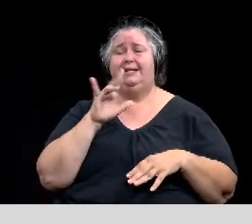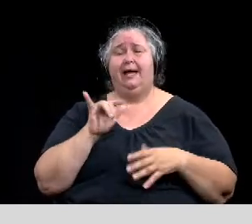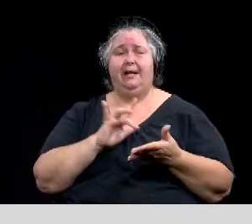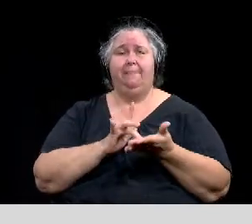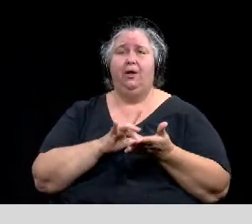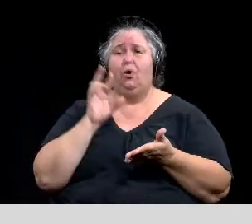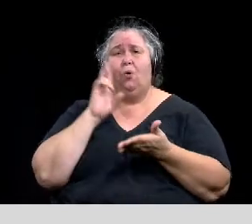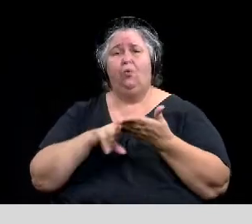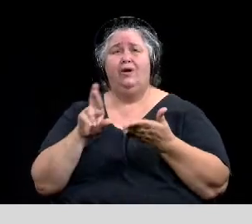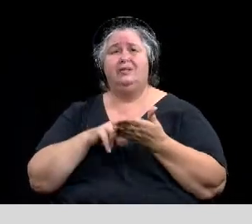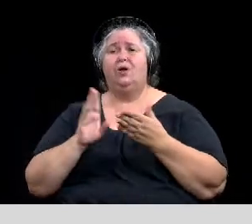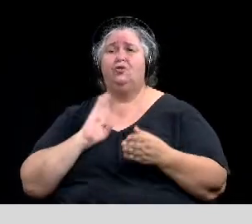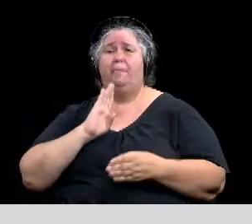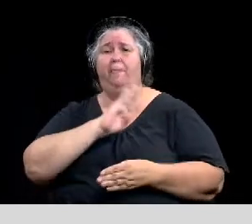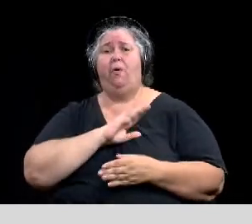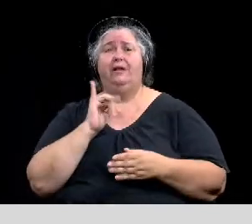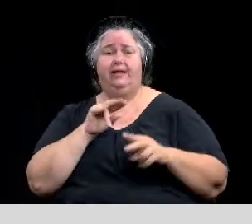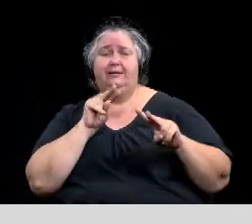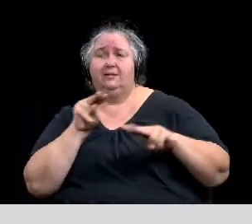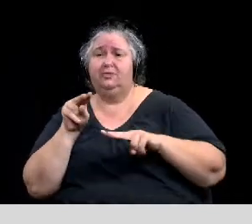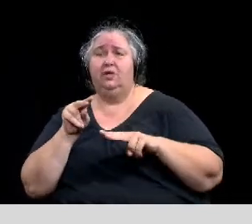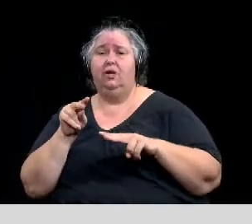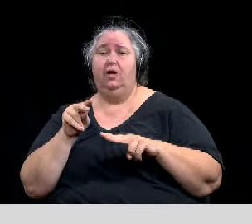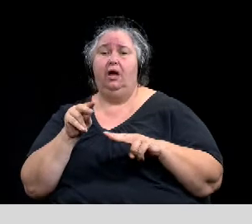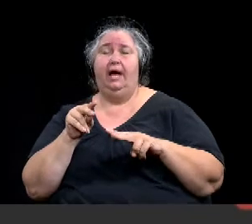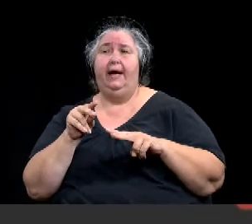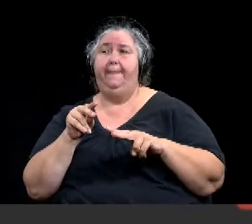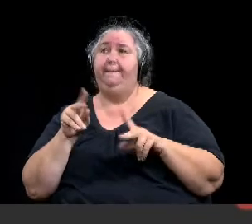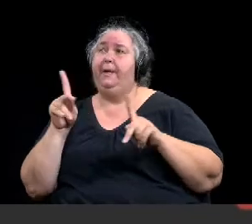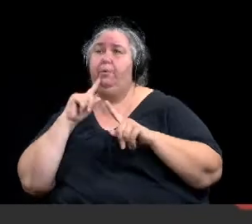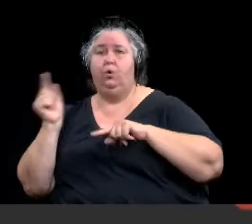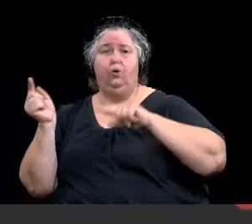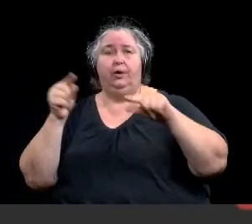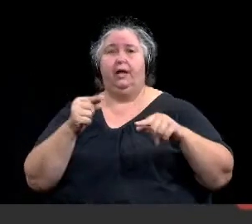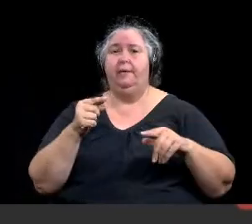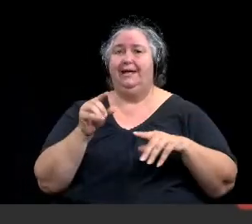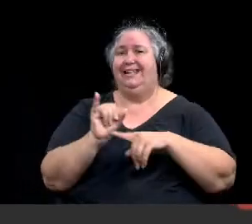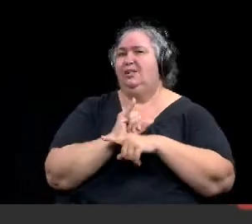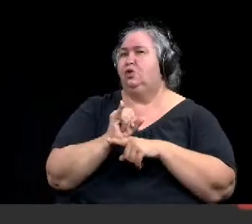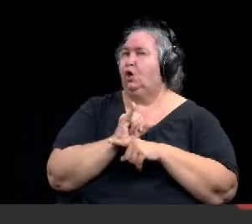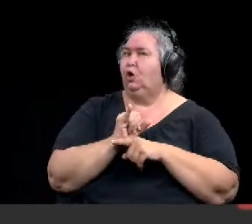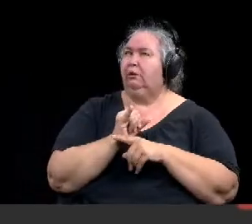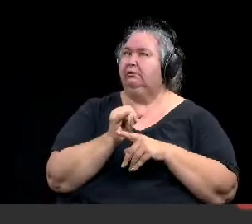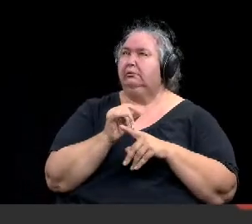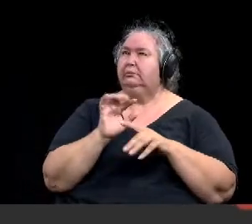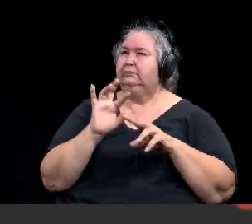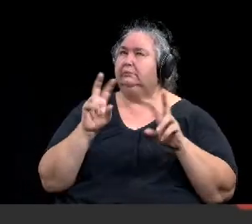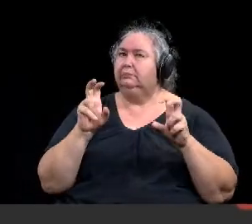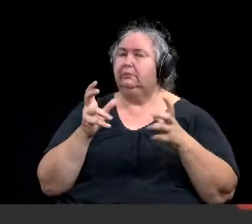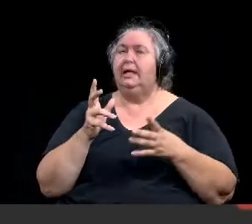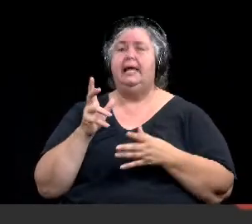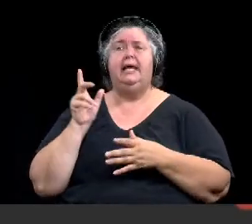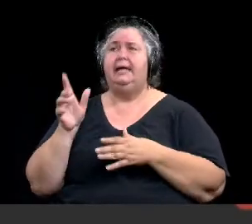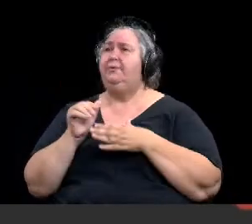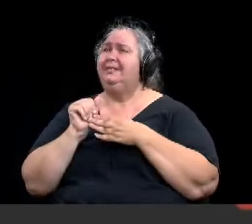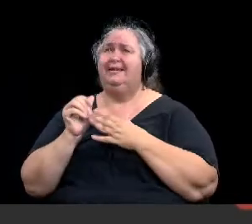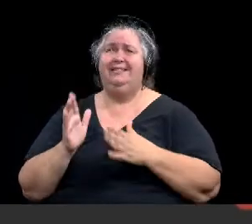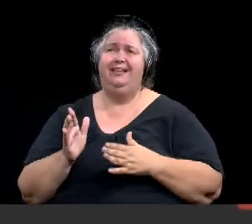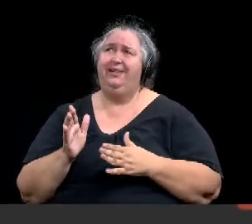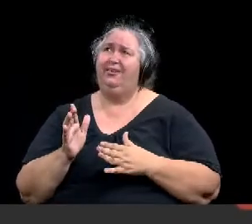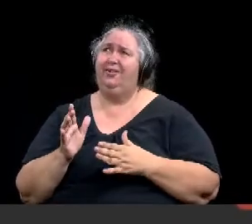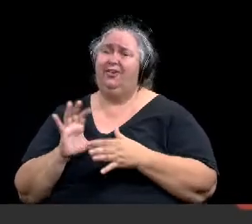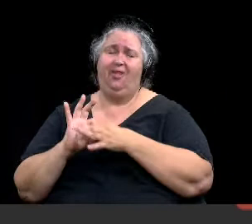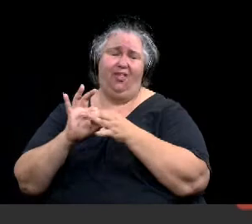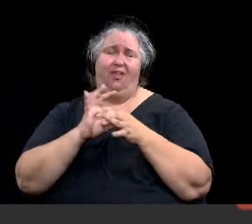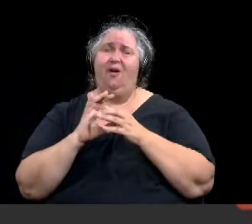board that oversees the residency program in family medicine and our fellowships. He's been a leader among physicians